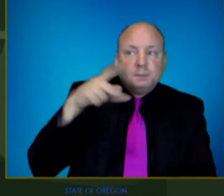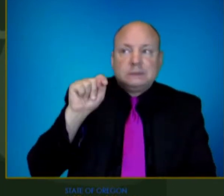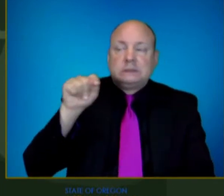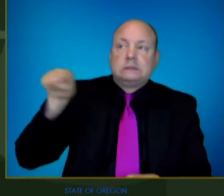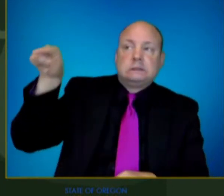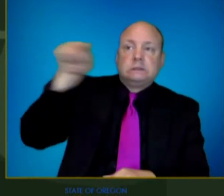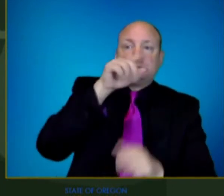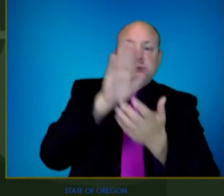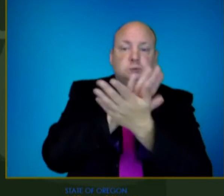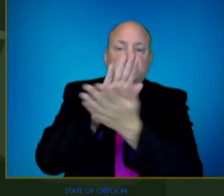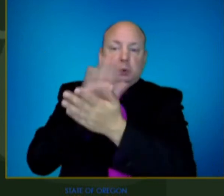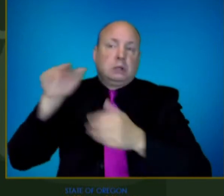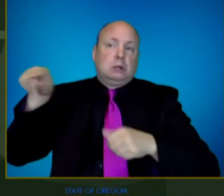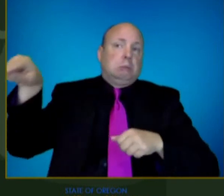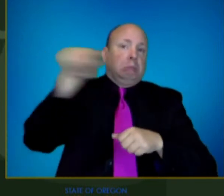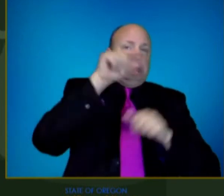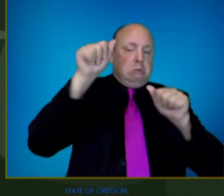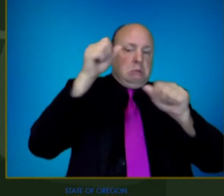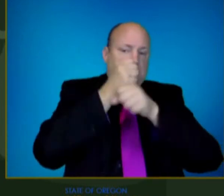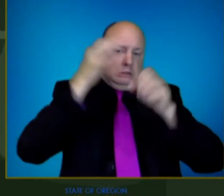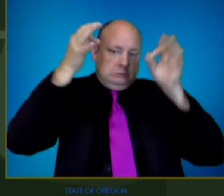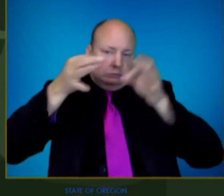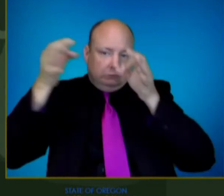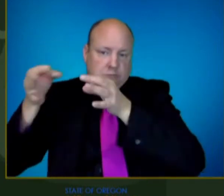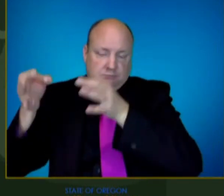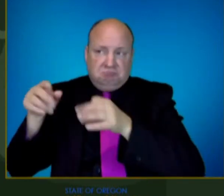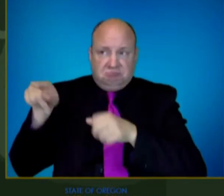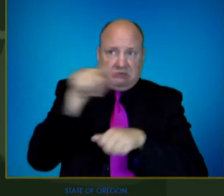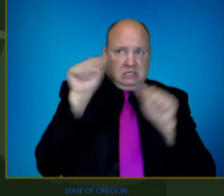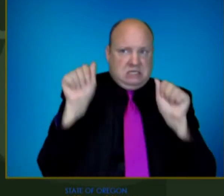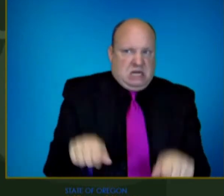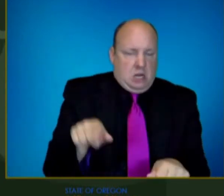in their very capable hands.